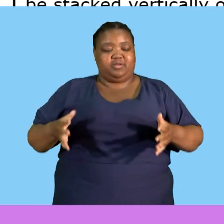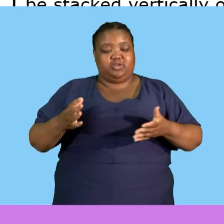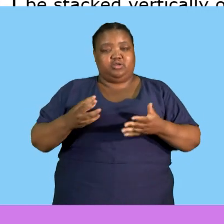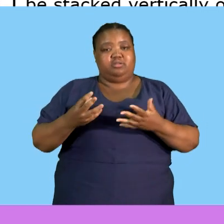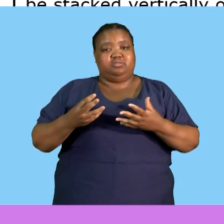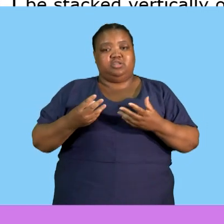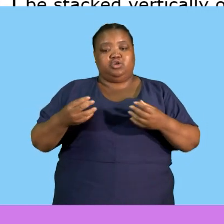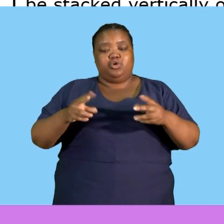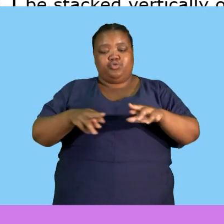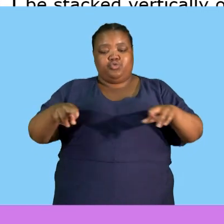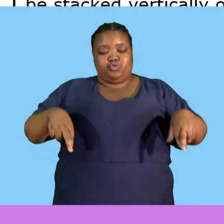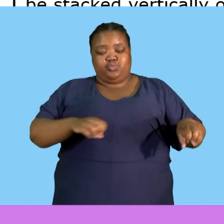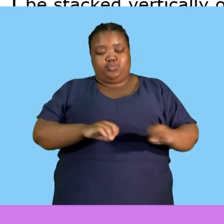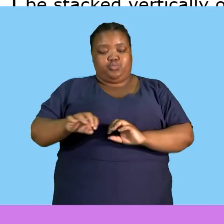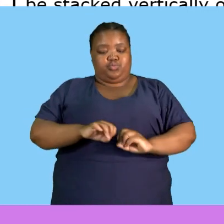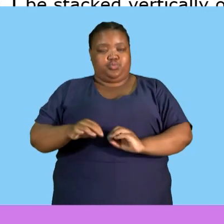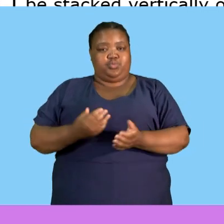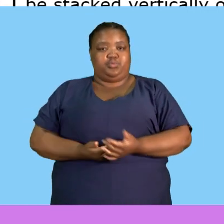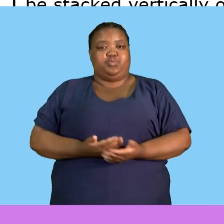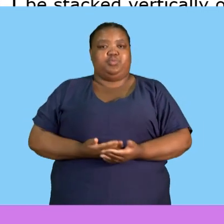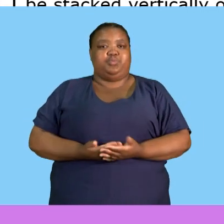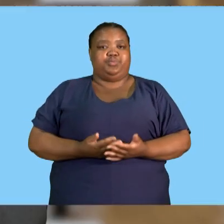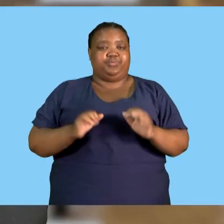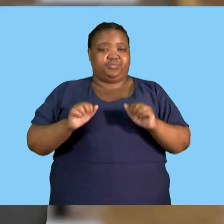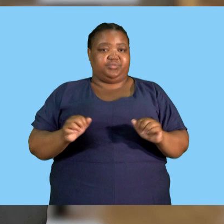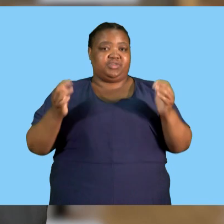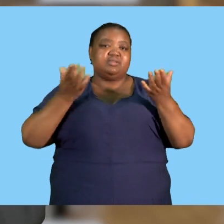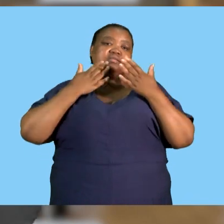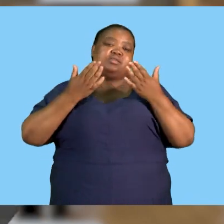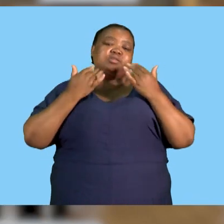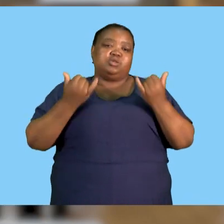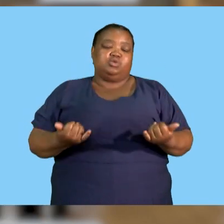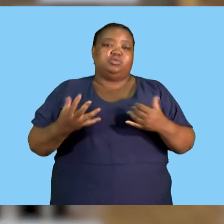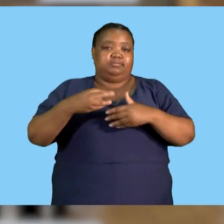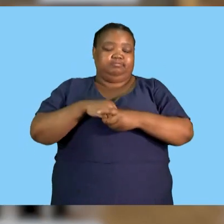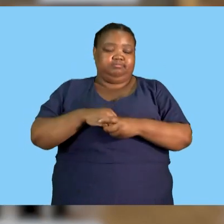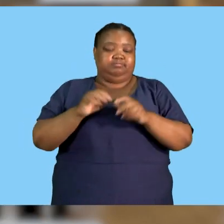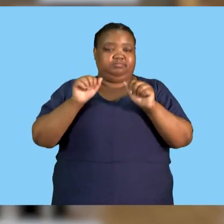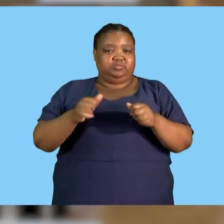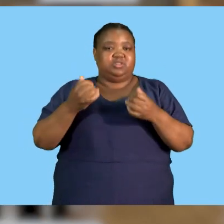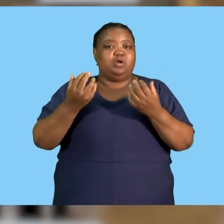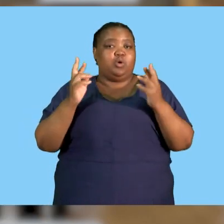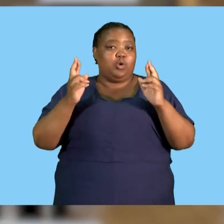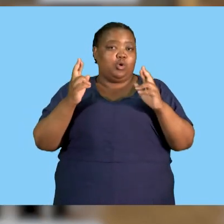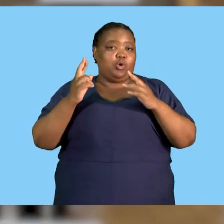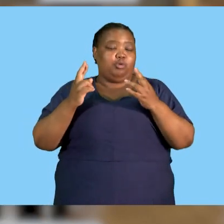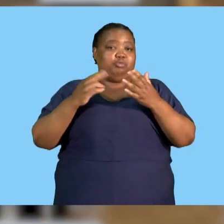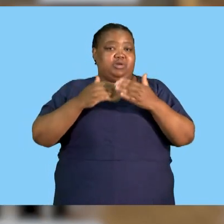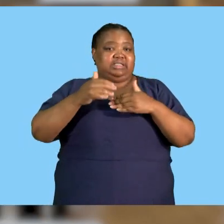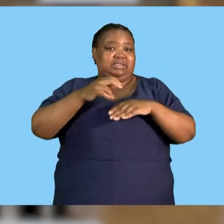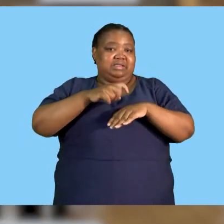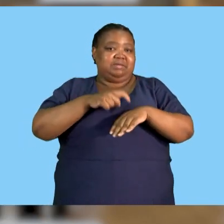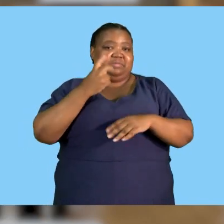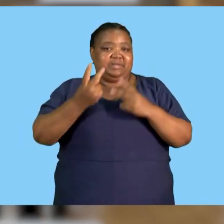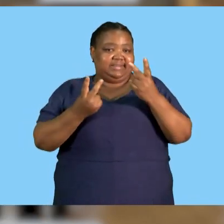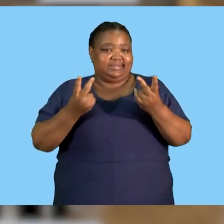only 72 of these crates can fit into the storeroom. Guys, I hope that's clear to all of you. Okay, so thank you so much for joining